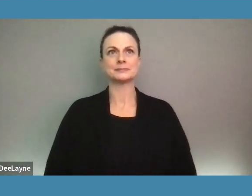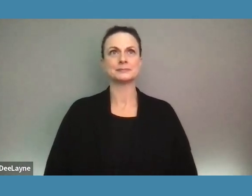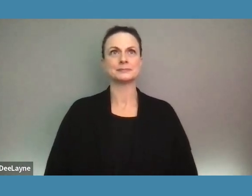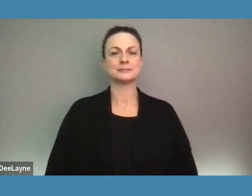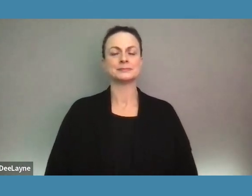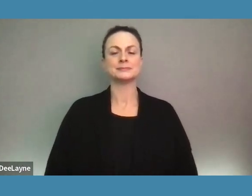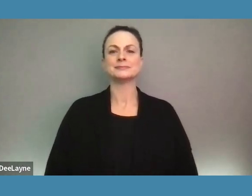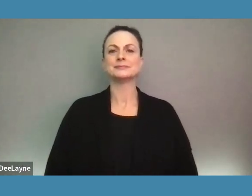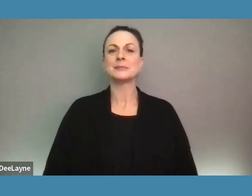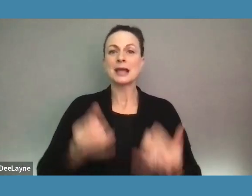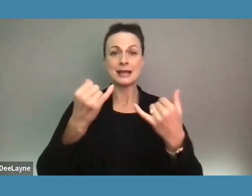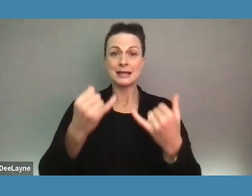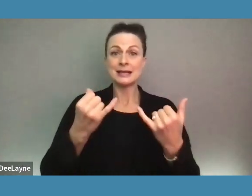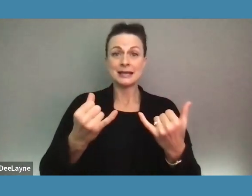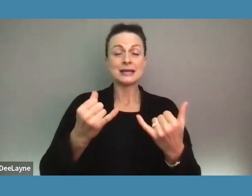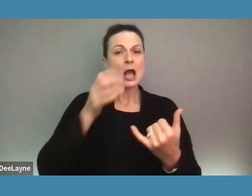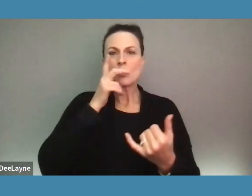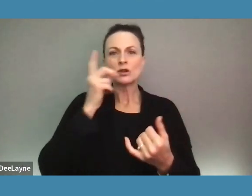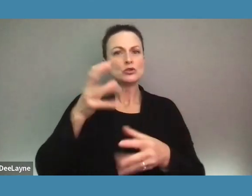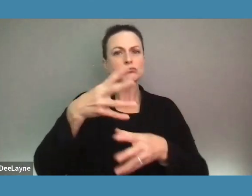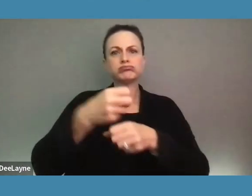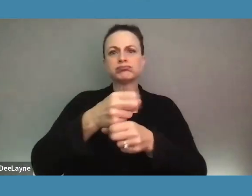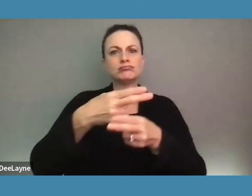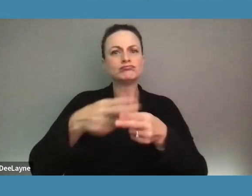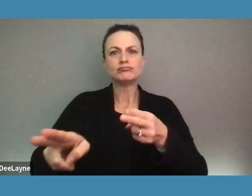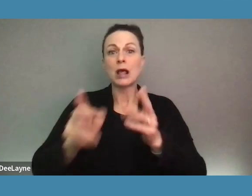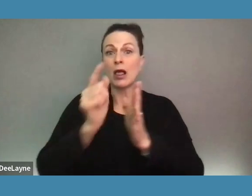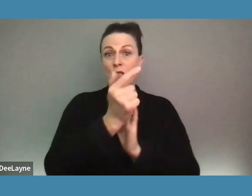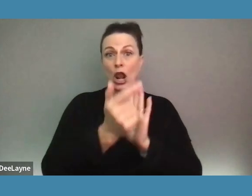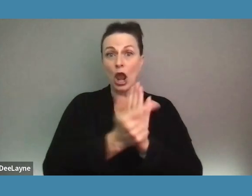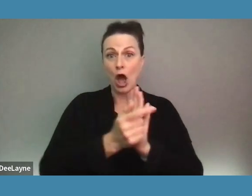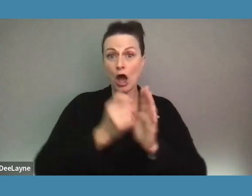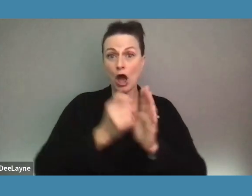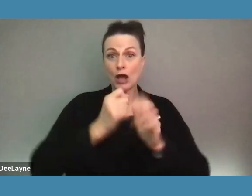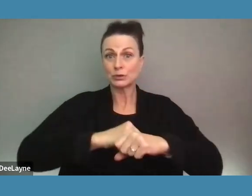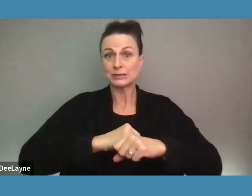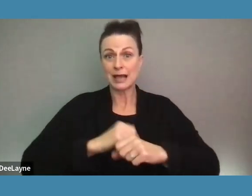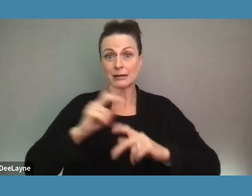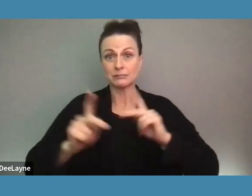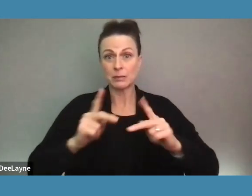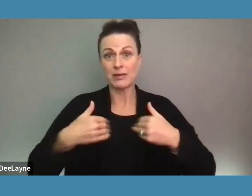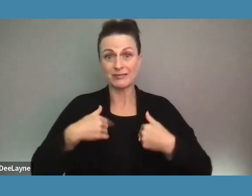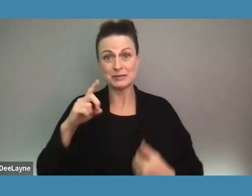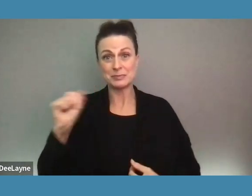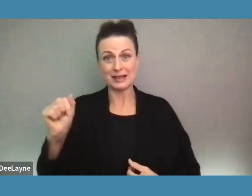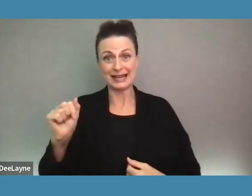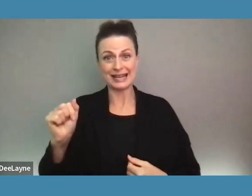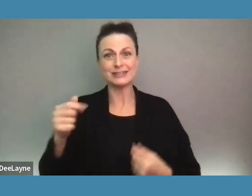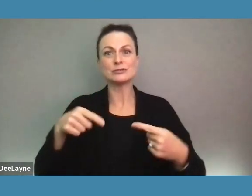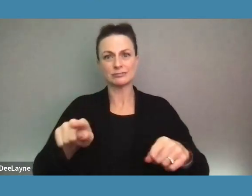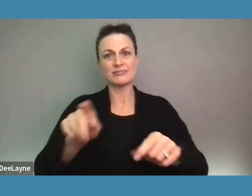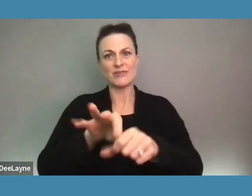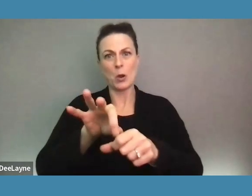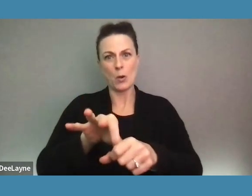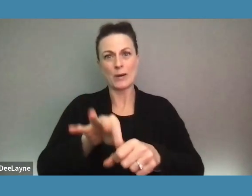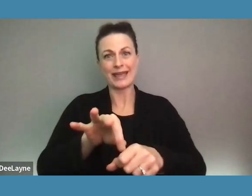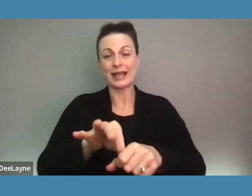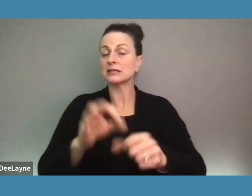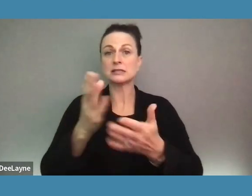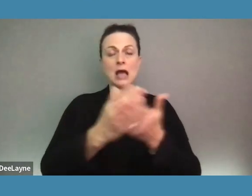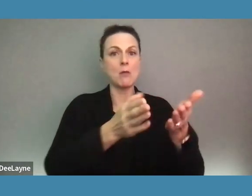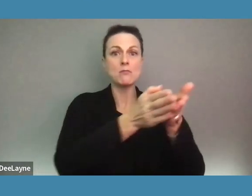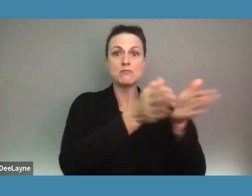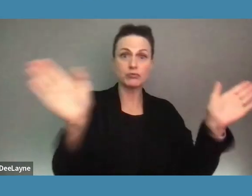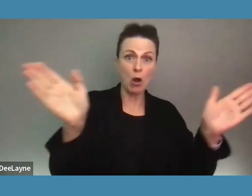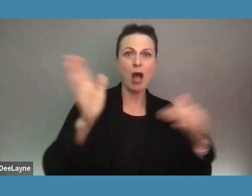So now we're just going to do a brief overview of the laws that protect disabled voters. Some of these are a lot more broad than what